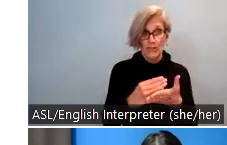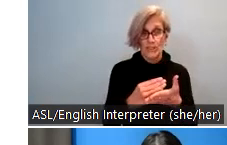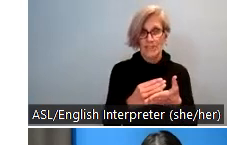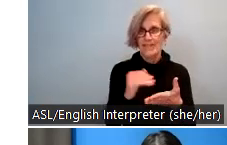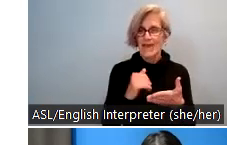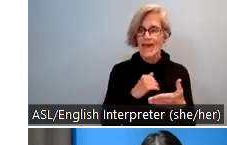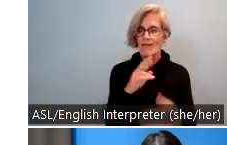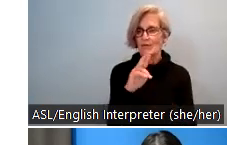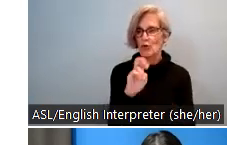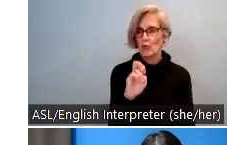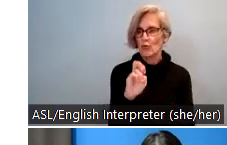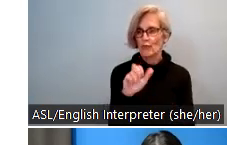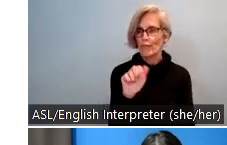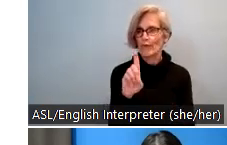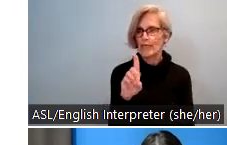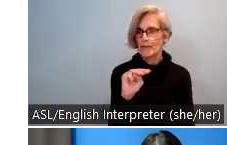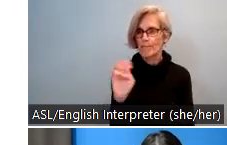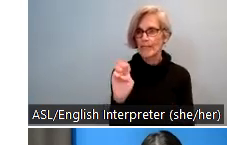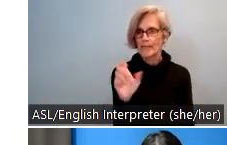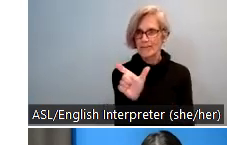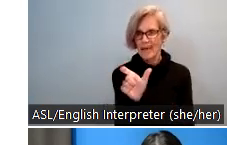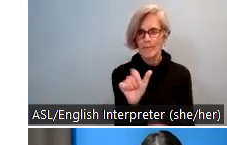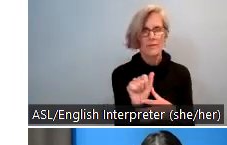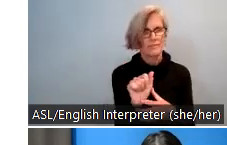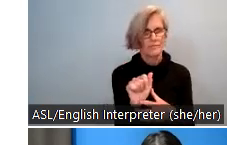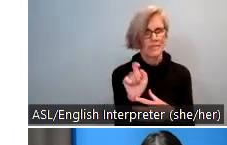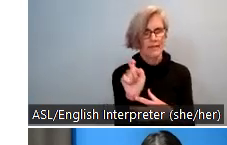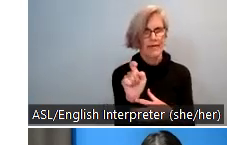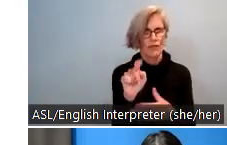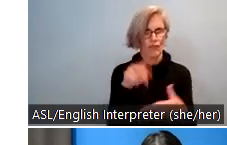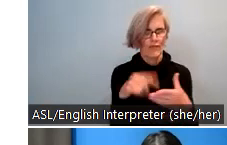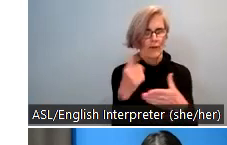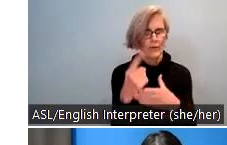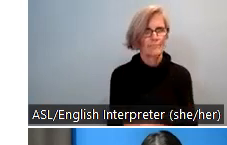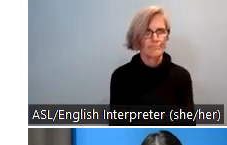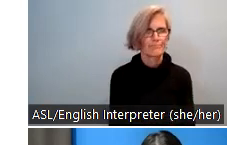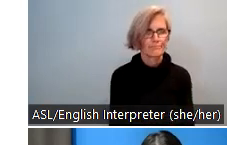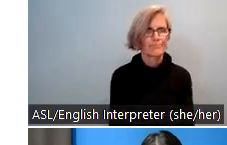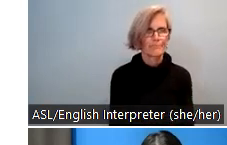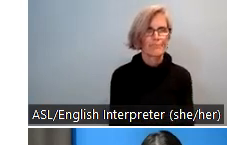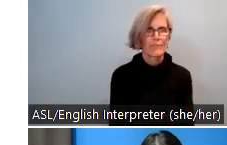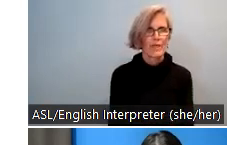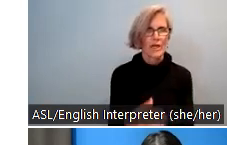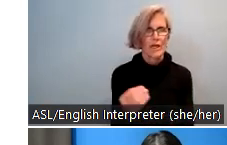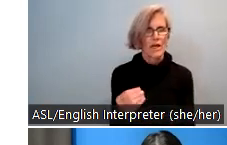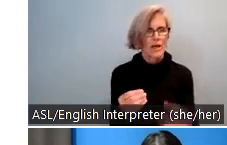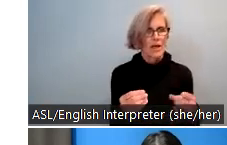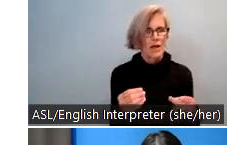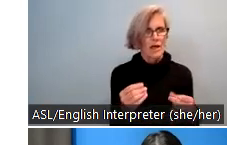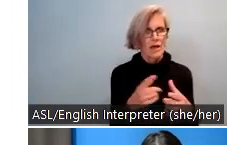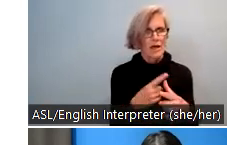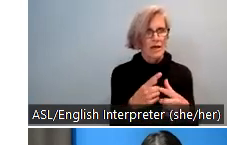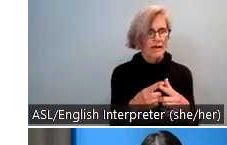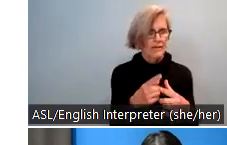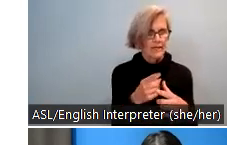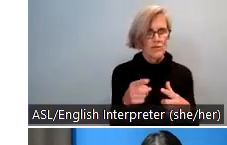the instructions, and that'll give you additional information on how to fill out